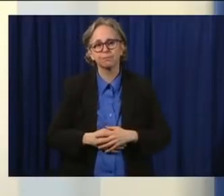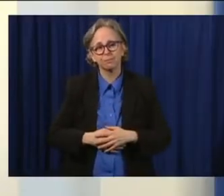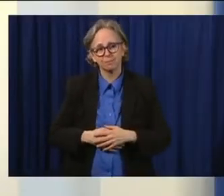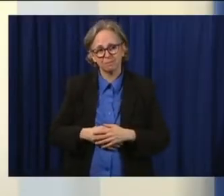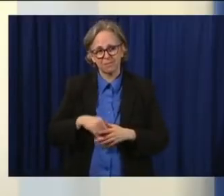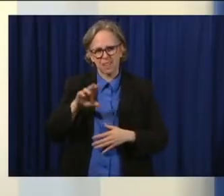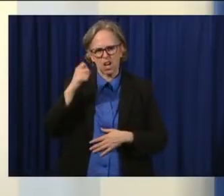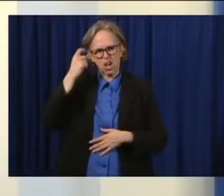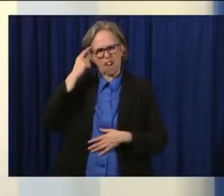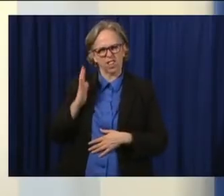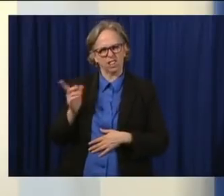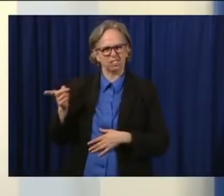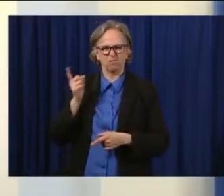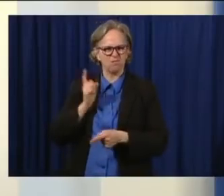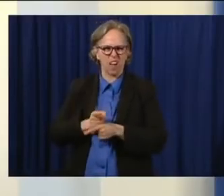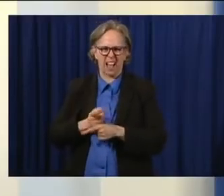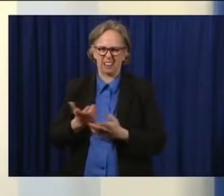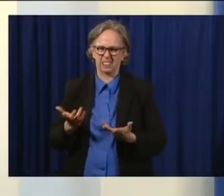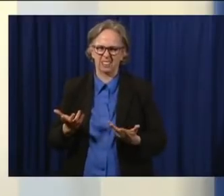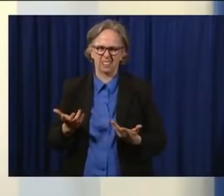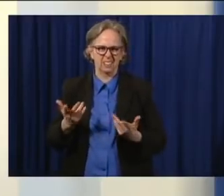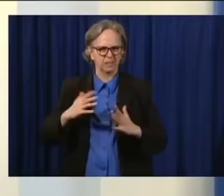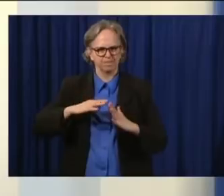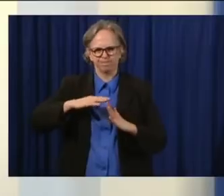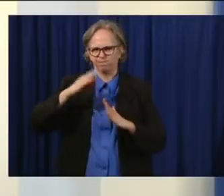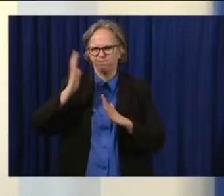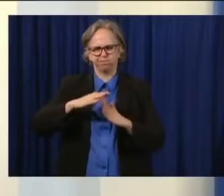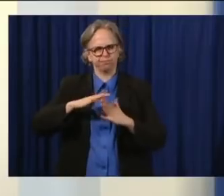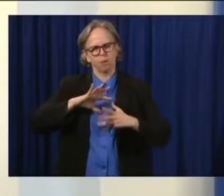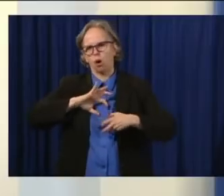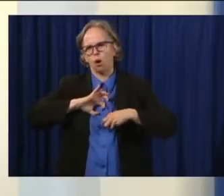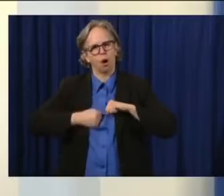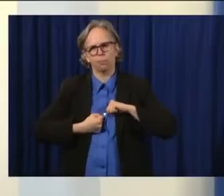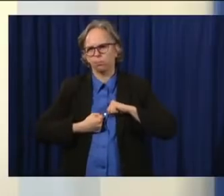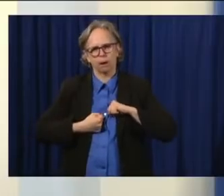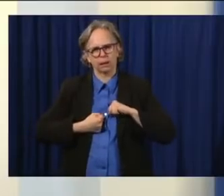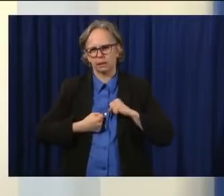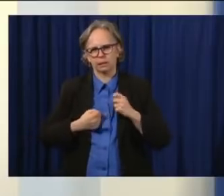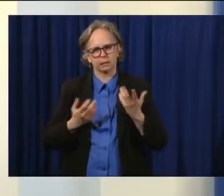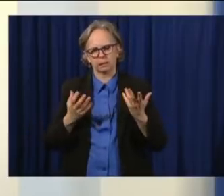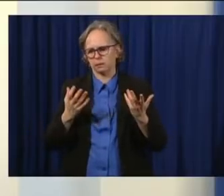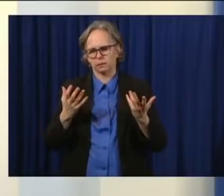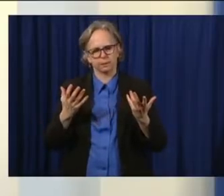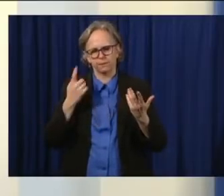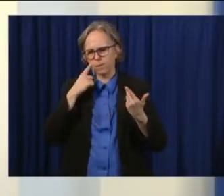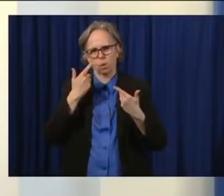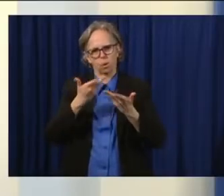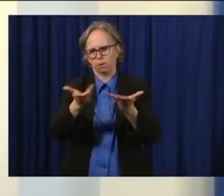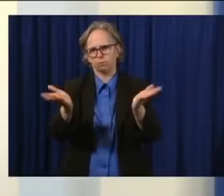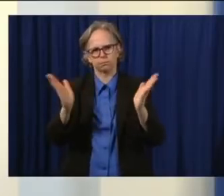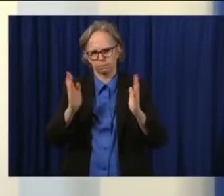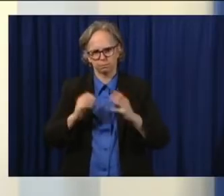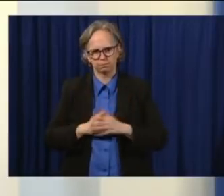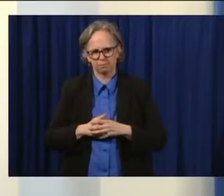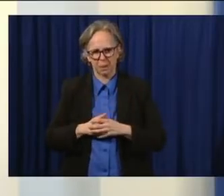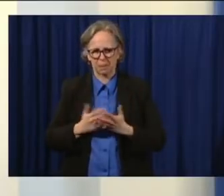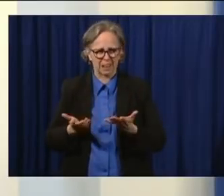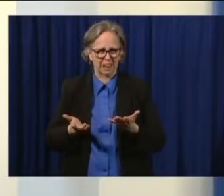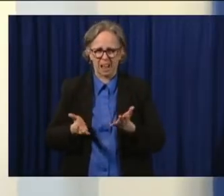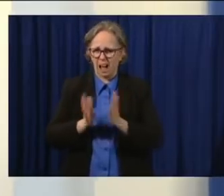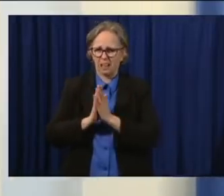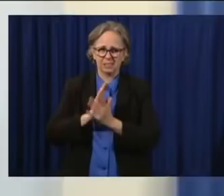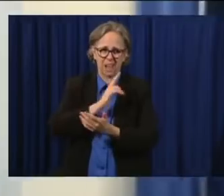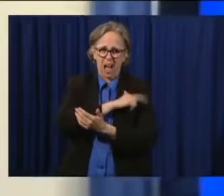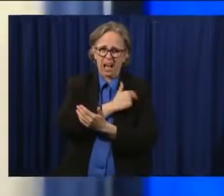this pandemic. So I guess I would refer you back, and the hospitals might like to speak on behalf of their